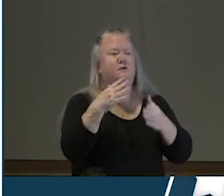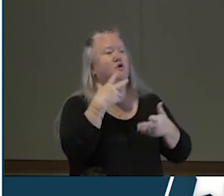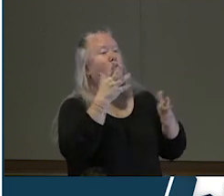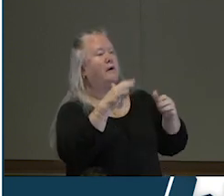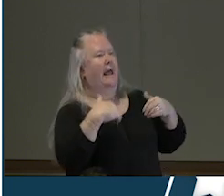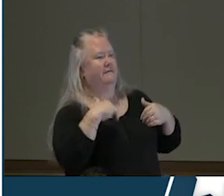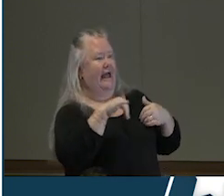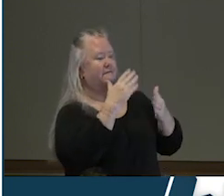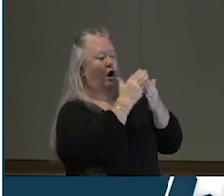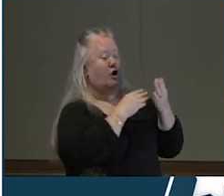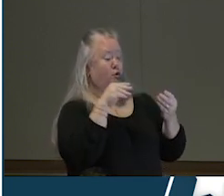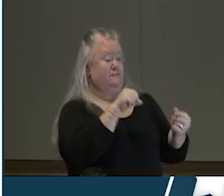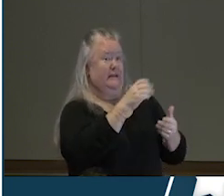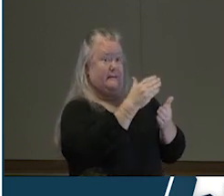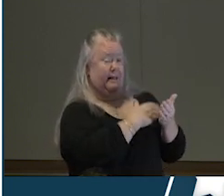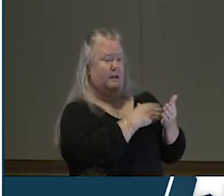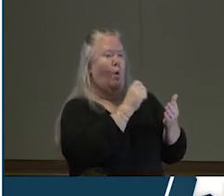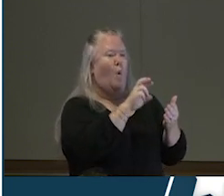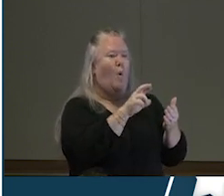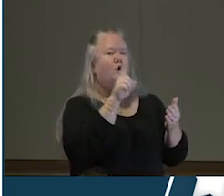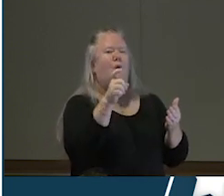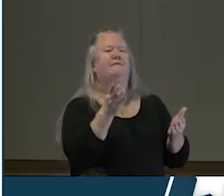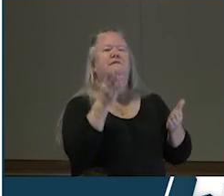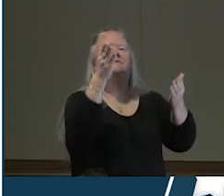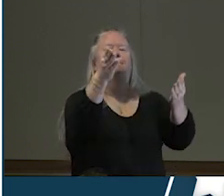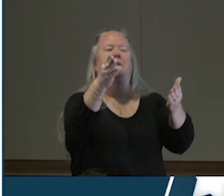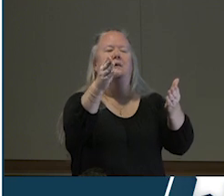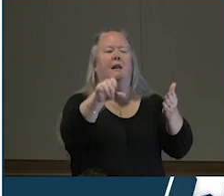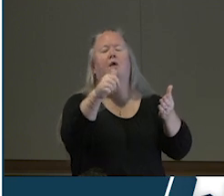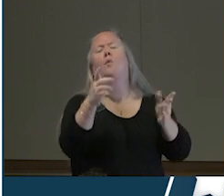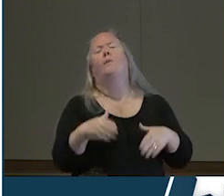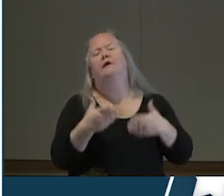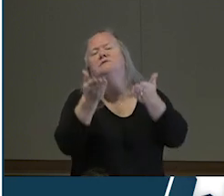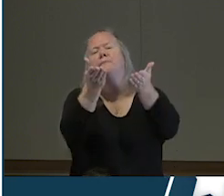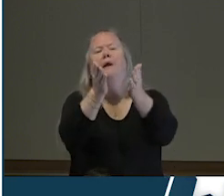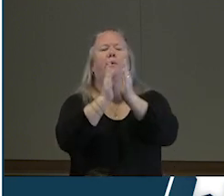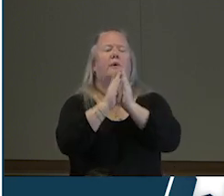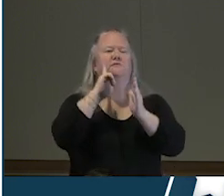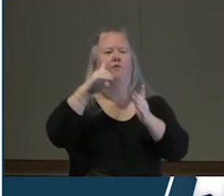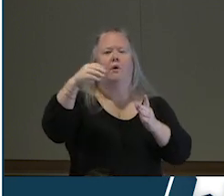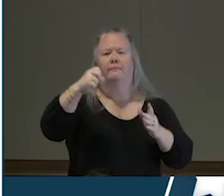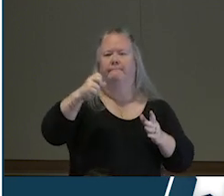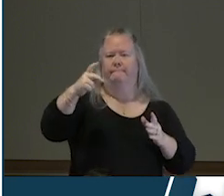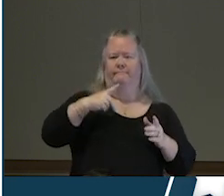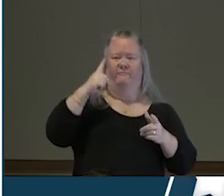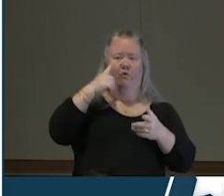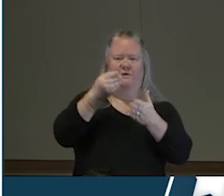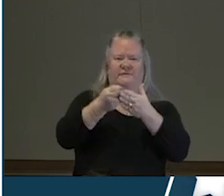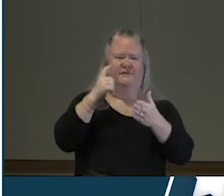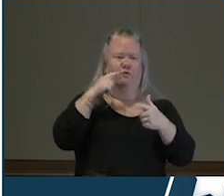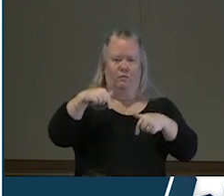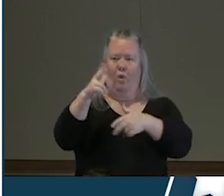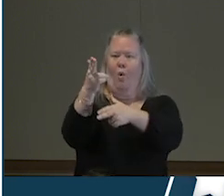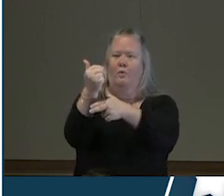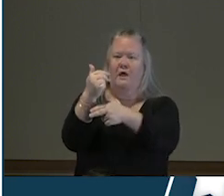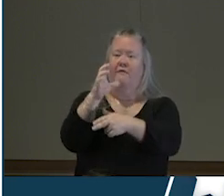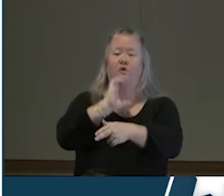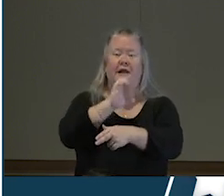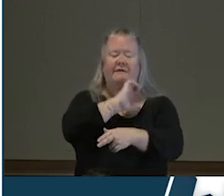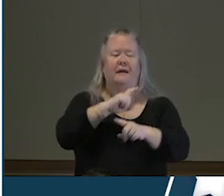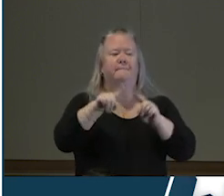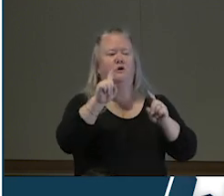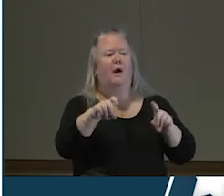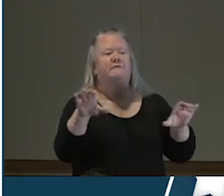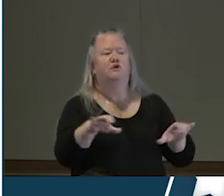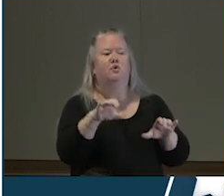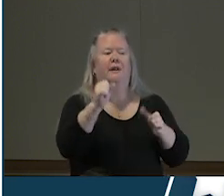already have it on your spending plan, or you have to submit we could submit a request for reimbursement for our expenses for the hotel for cafe. Right. But you have